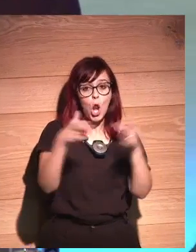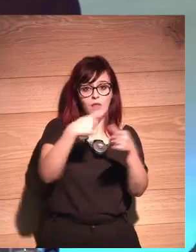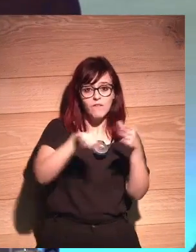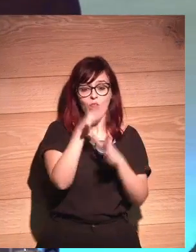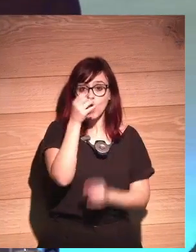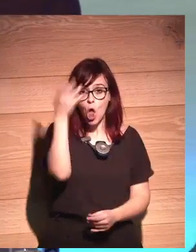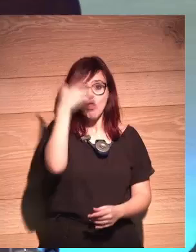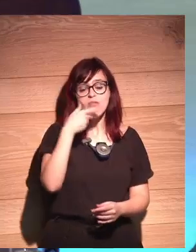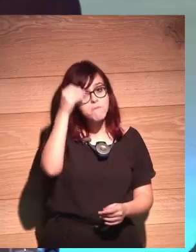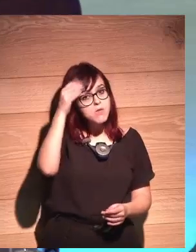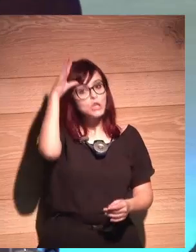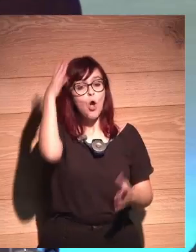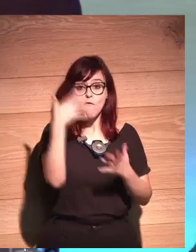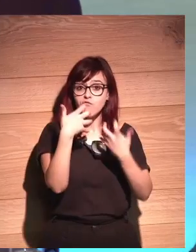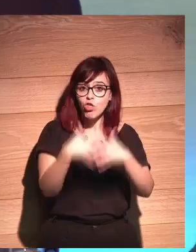so that